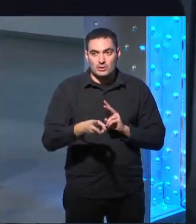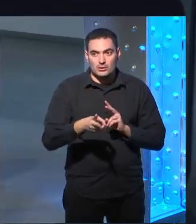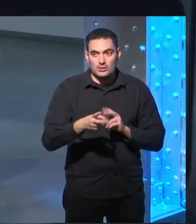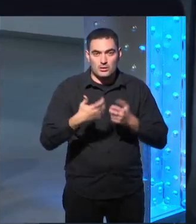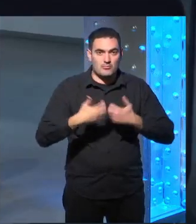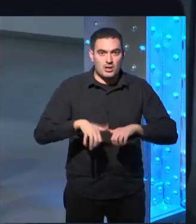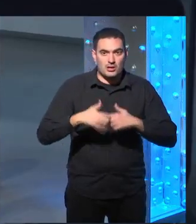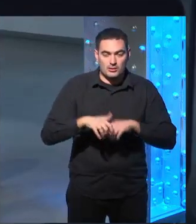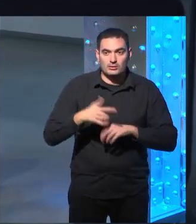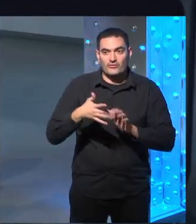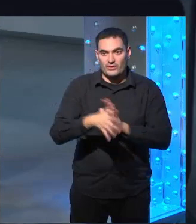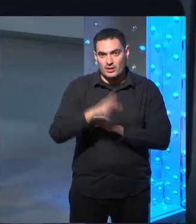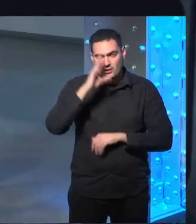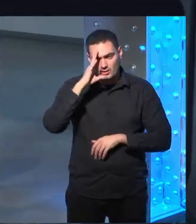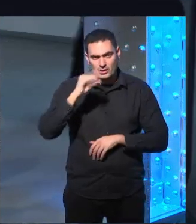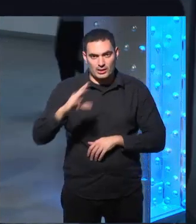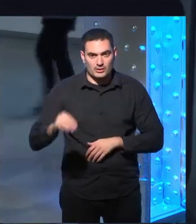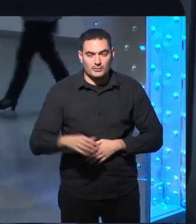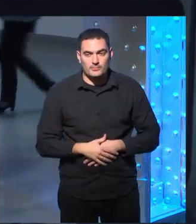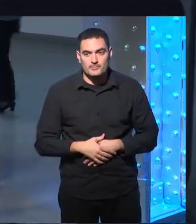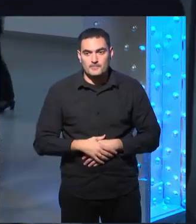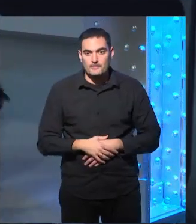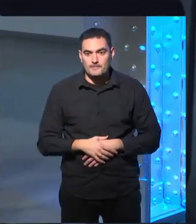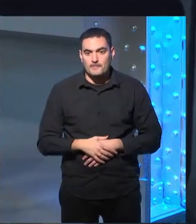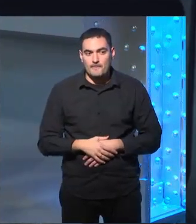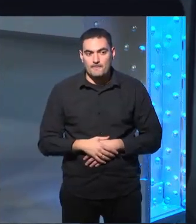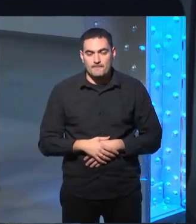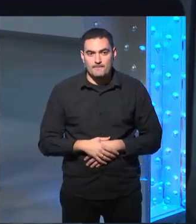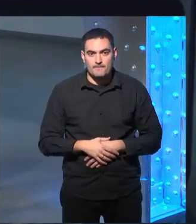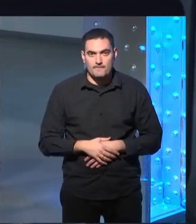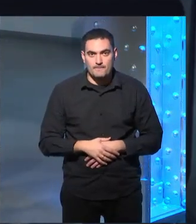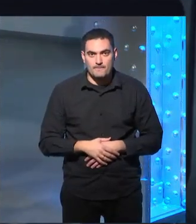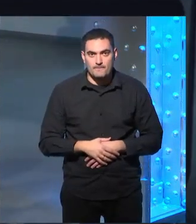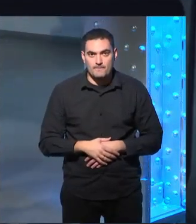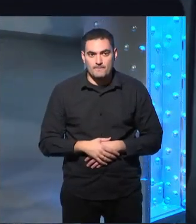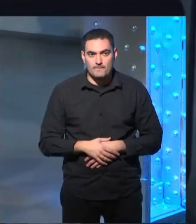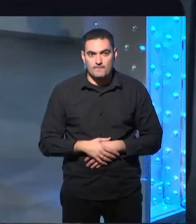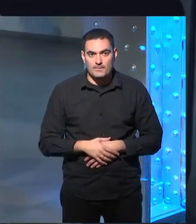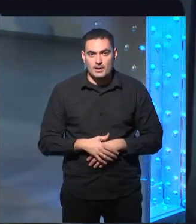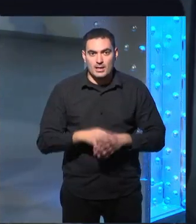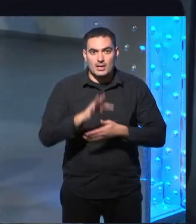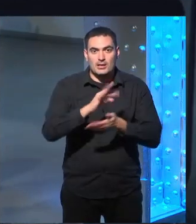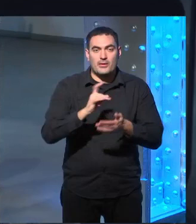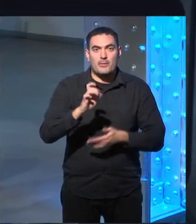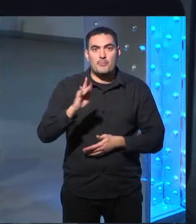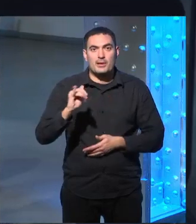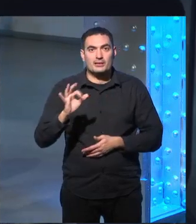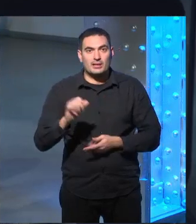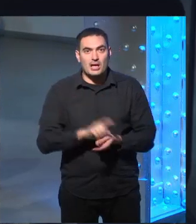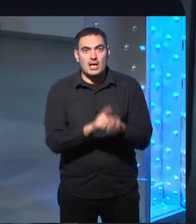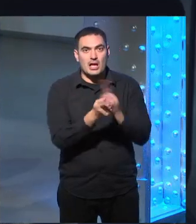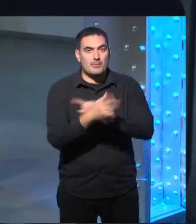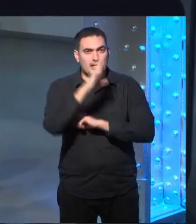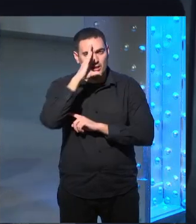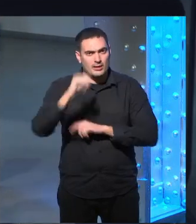several questions, according to Turing, if you were not able to make the difference between a person and a machine,